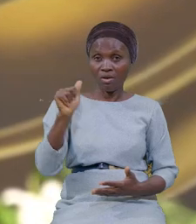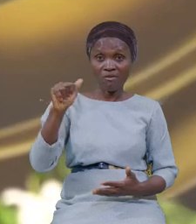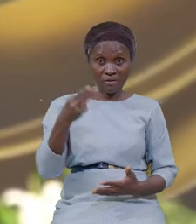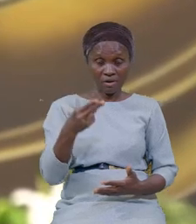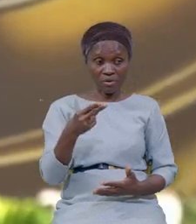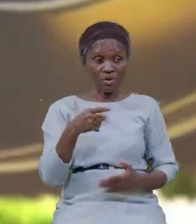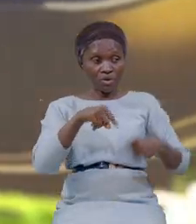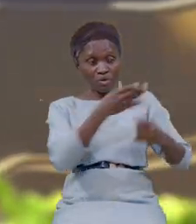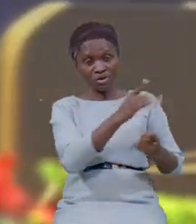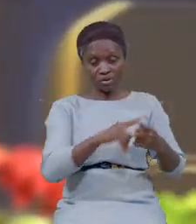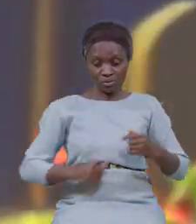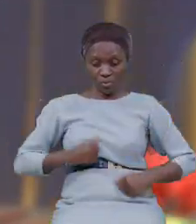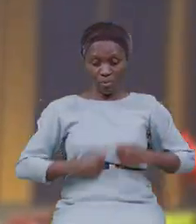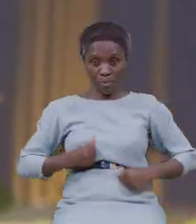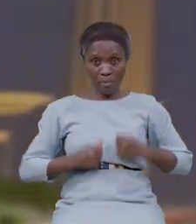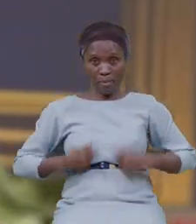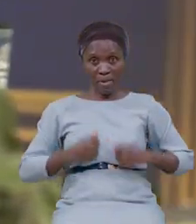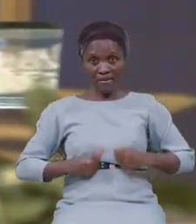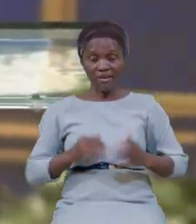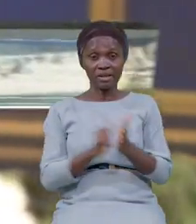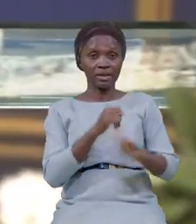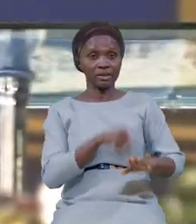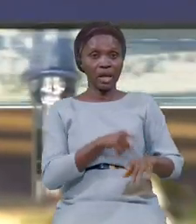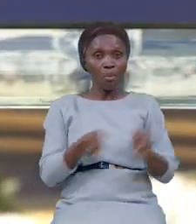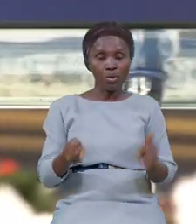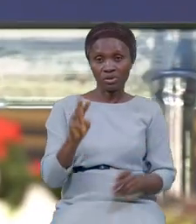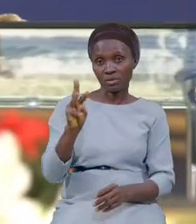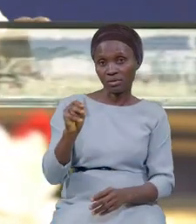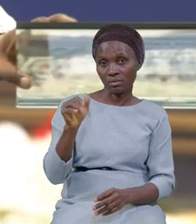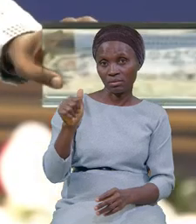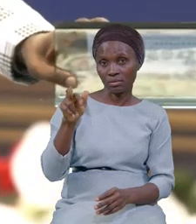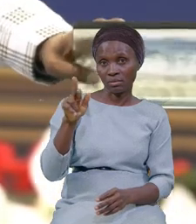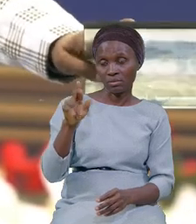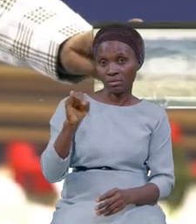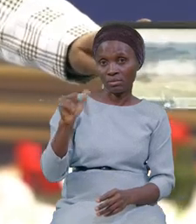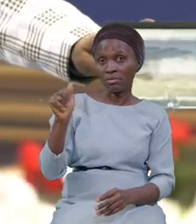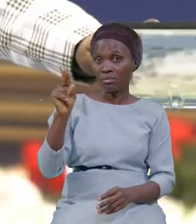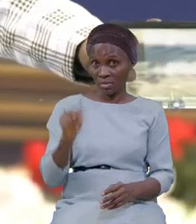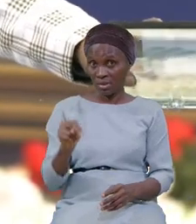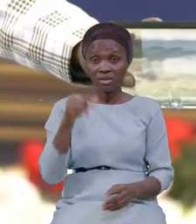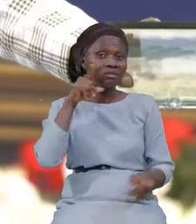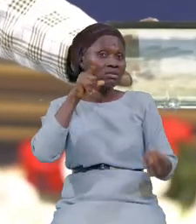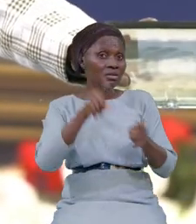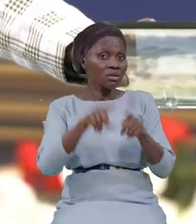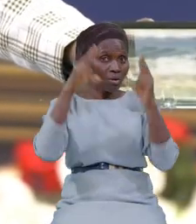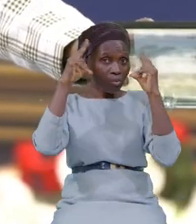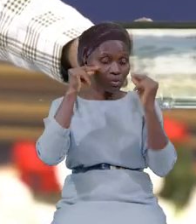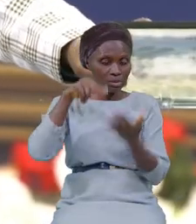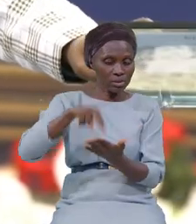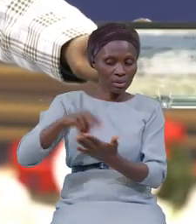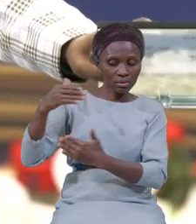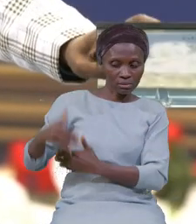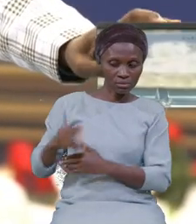it at that time. But Miriam, the sister, stood by. And that Miriam that stood by